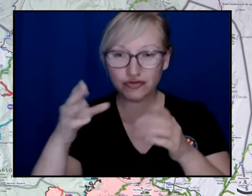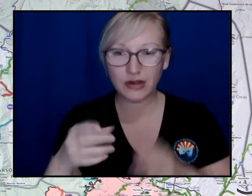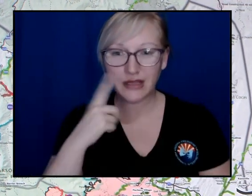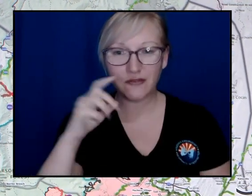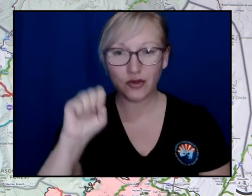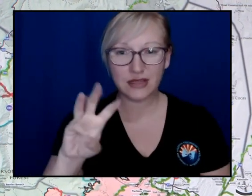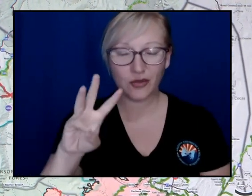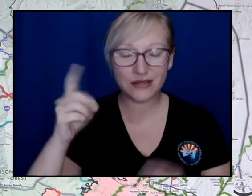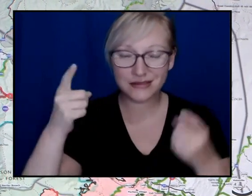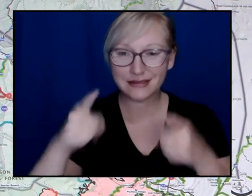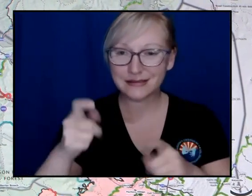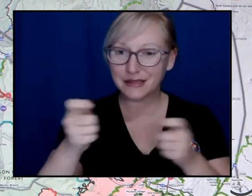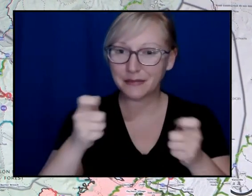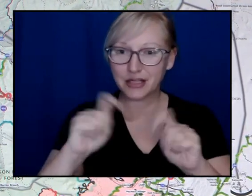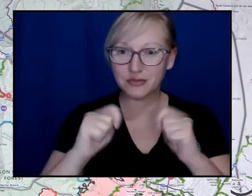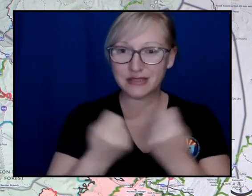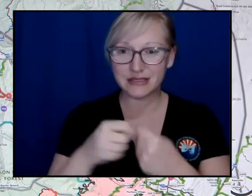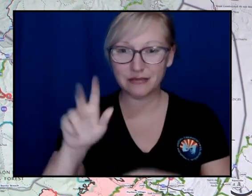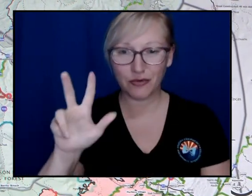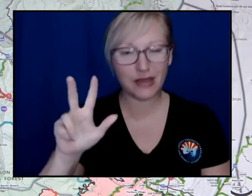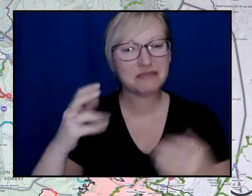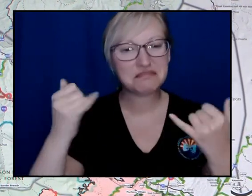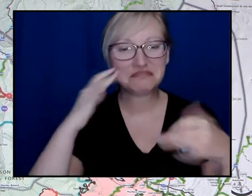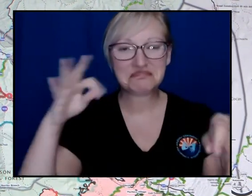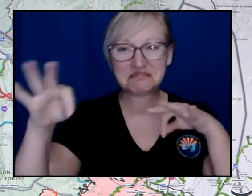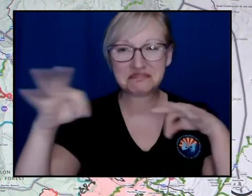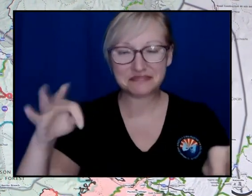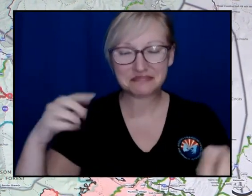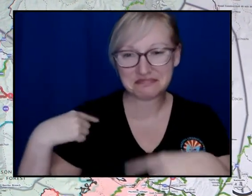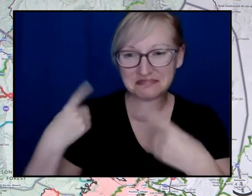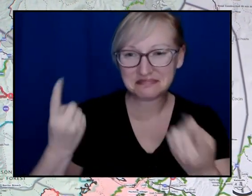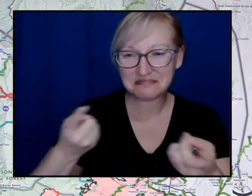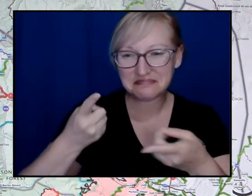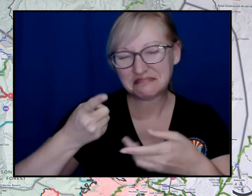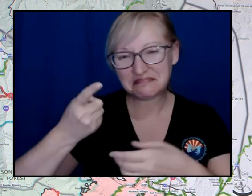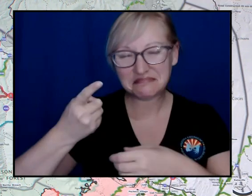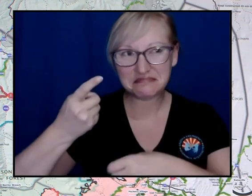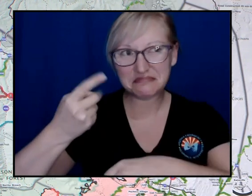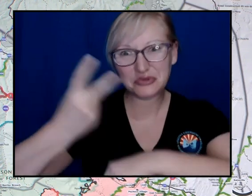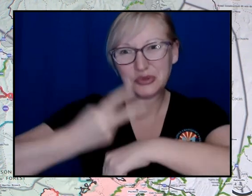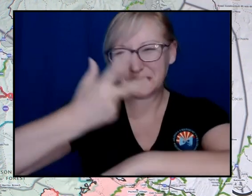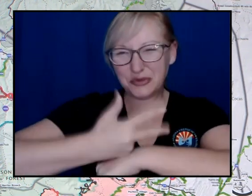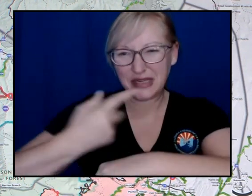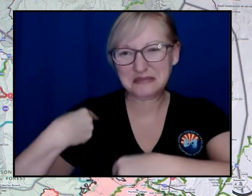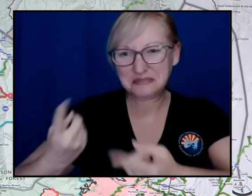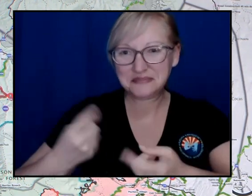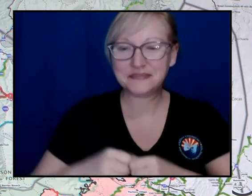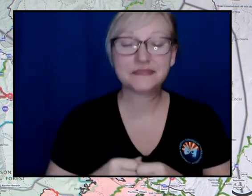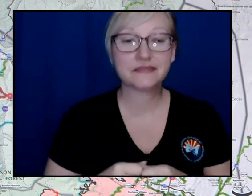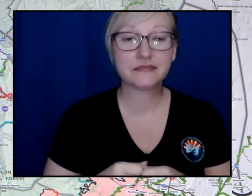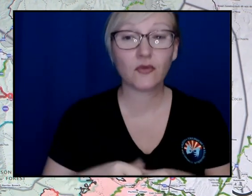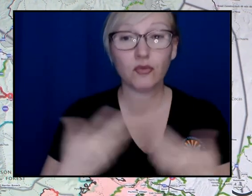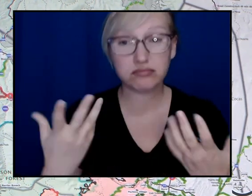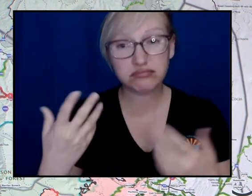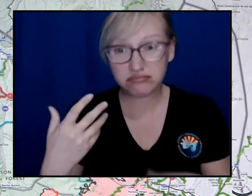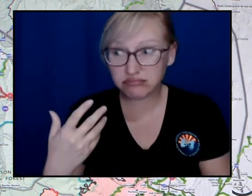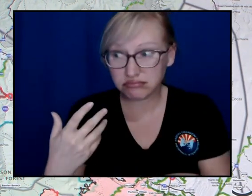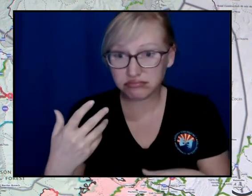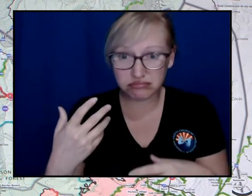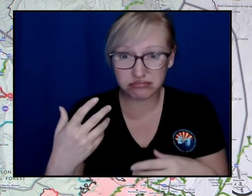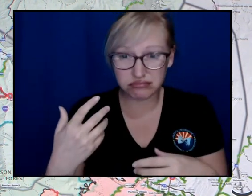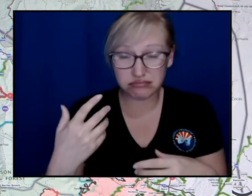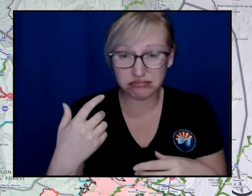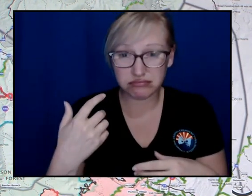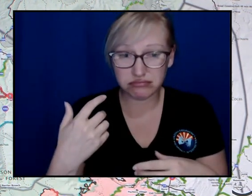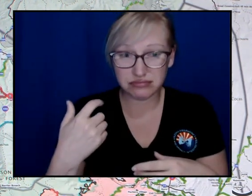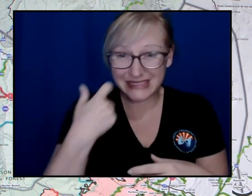an update and kind of what we've been doing over the last weekend. So overall, we've had fairly good weather since we last